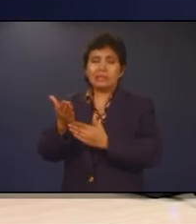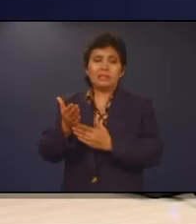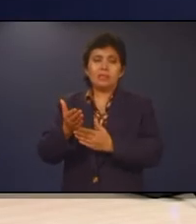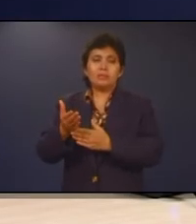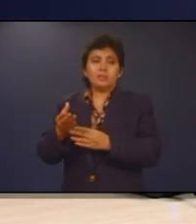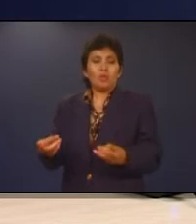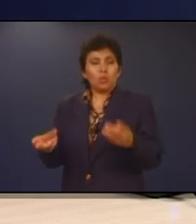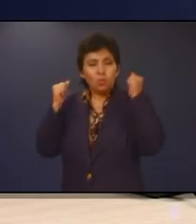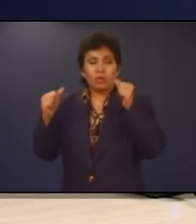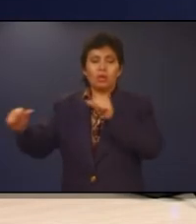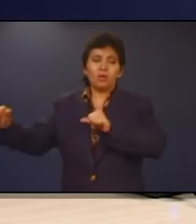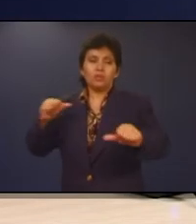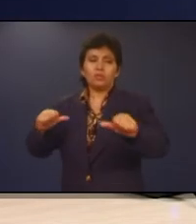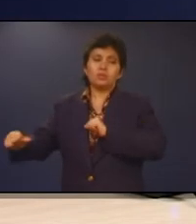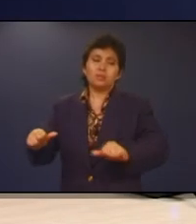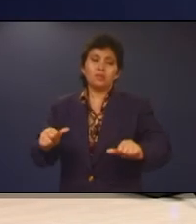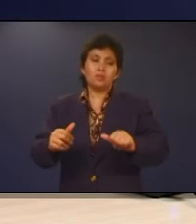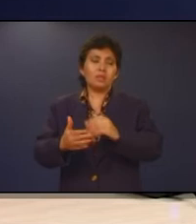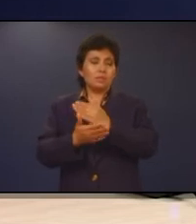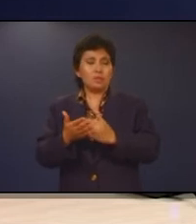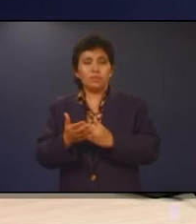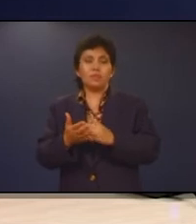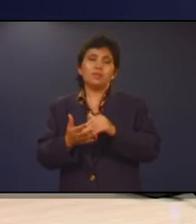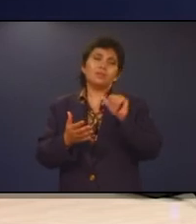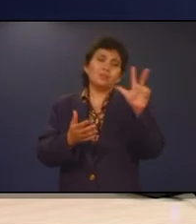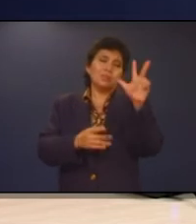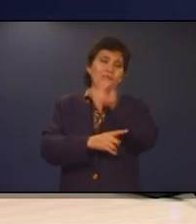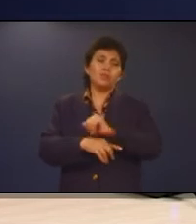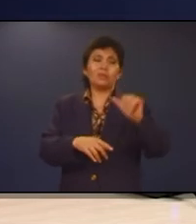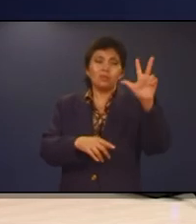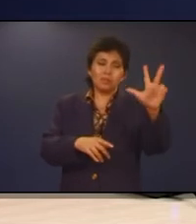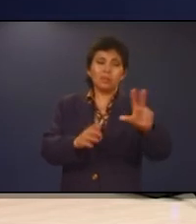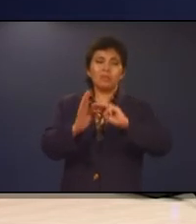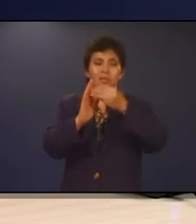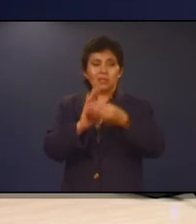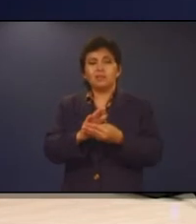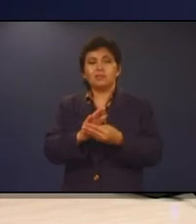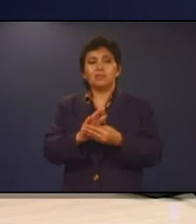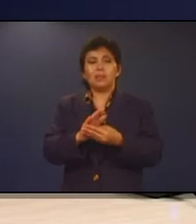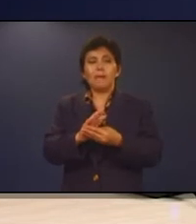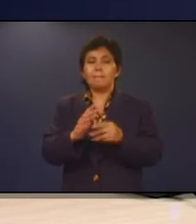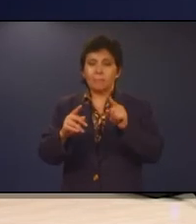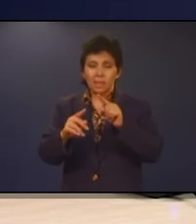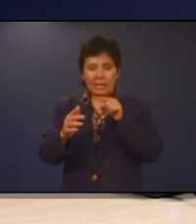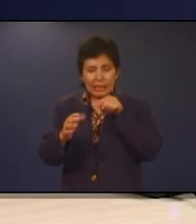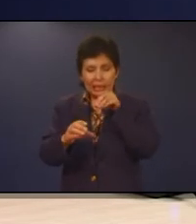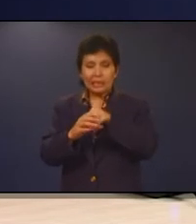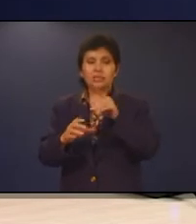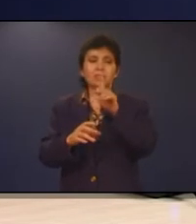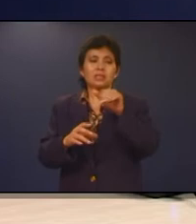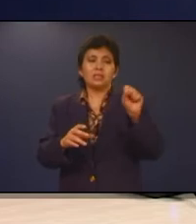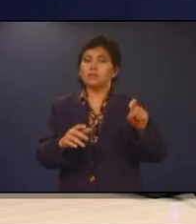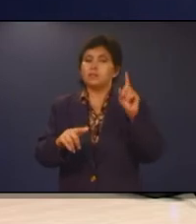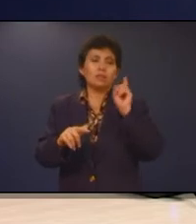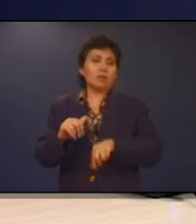not think thoroughly for 3 days or for 3 minutes before they come up with that action. They just do it, okay? Now, in that case, you cannot use